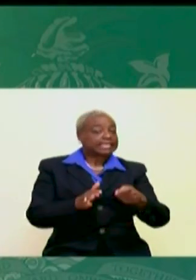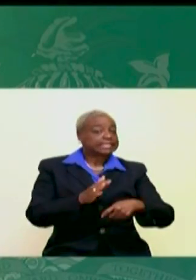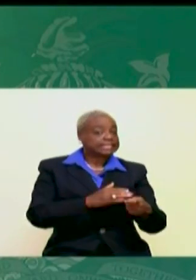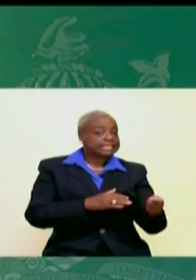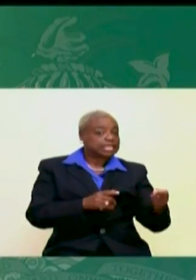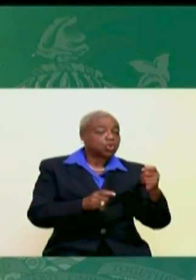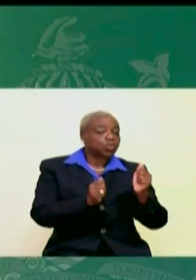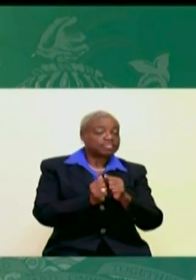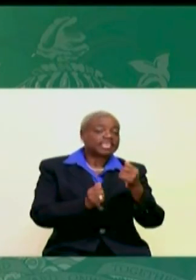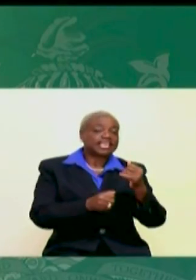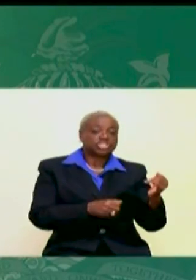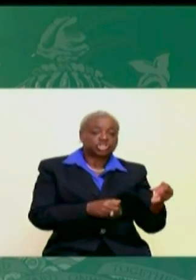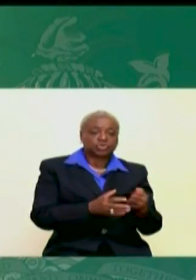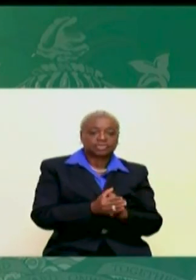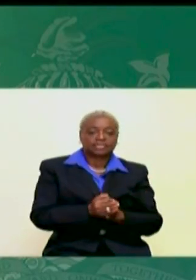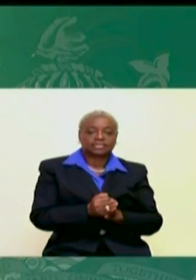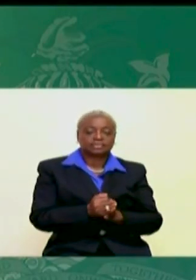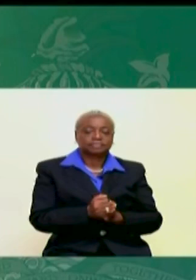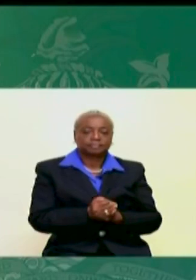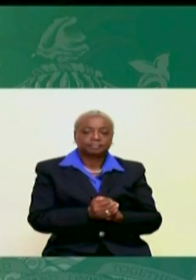single day. No, I know you wouldn't.